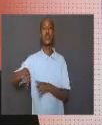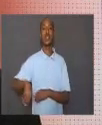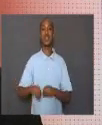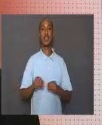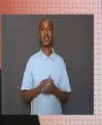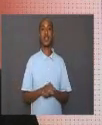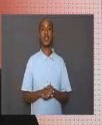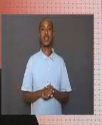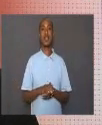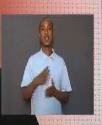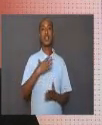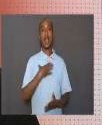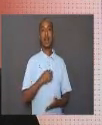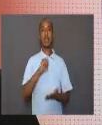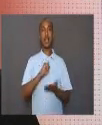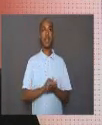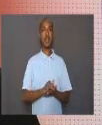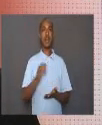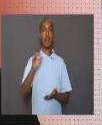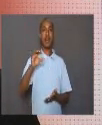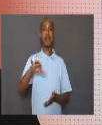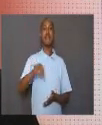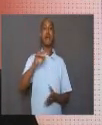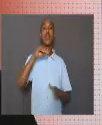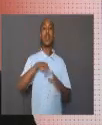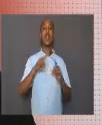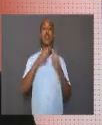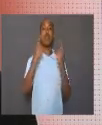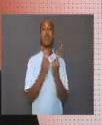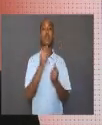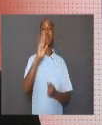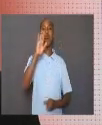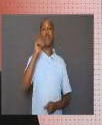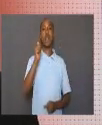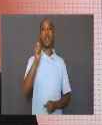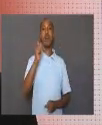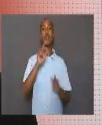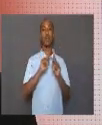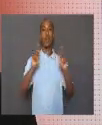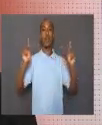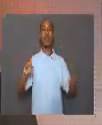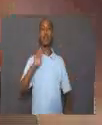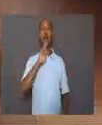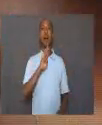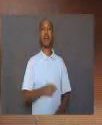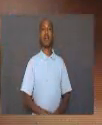Students, the elements that are found within group 5A on the periodic table